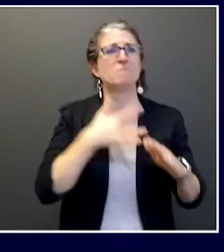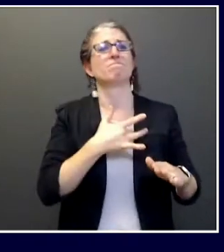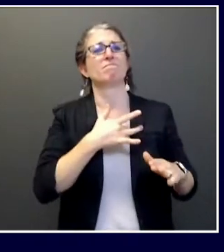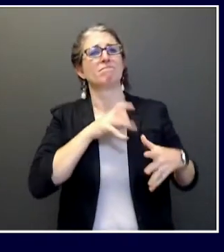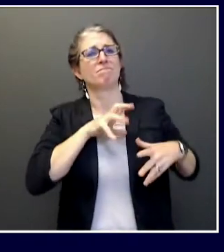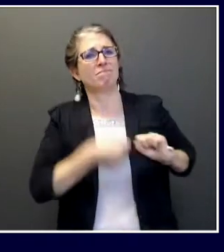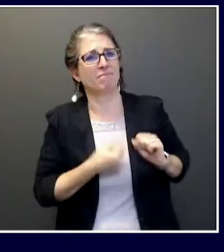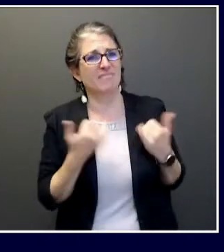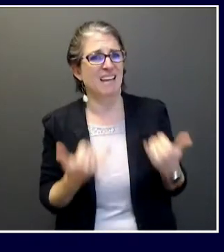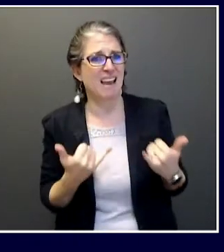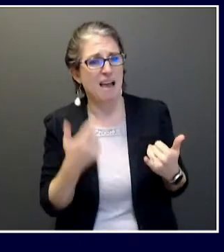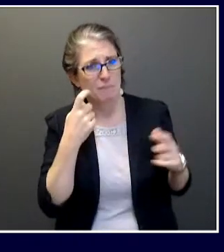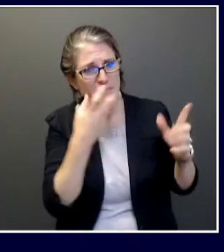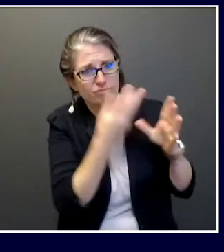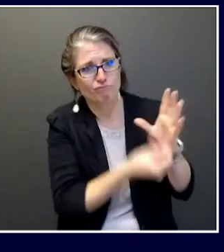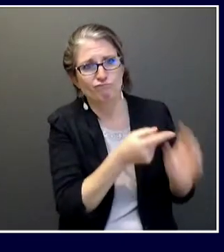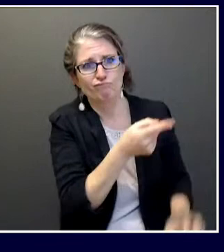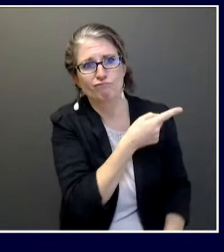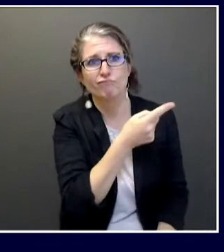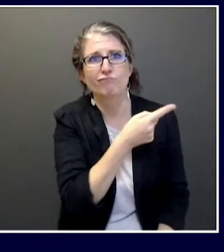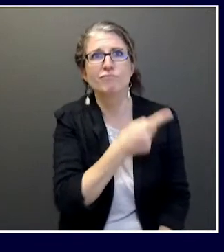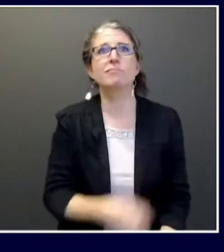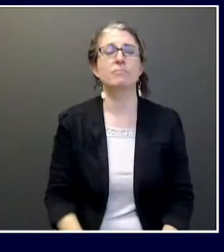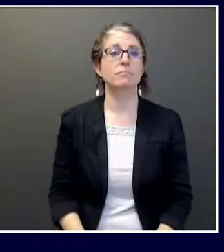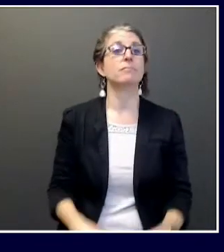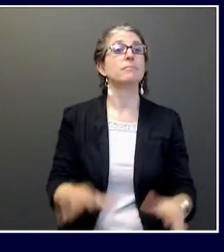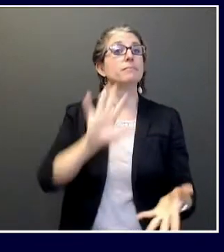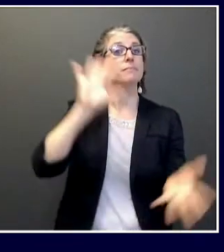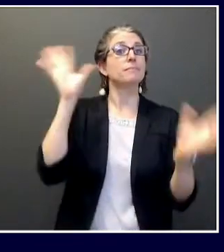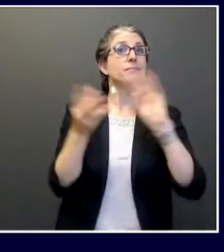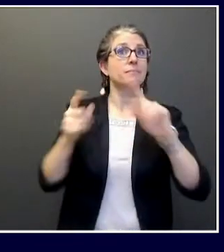Right now in Maine, there are a total of